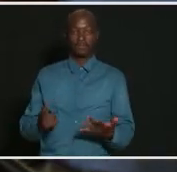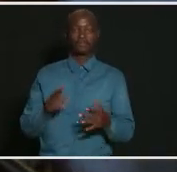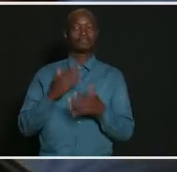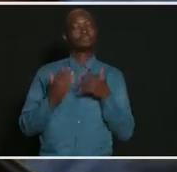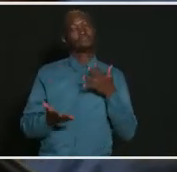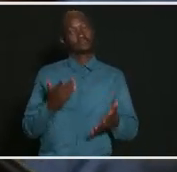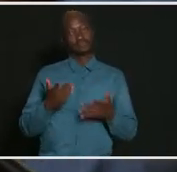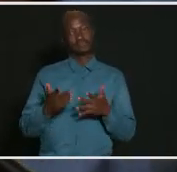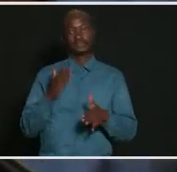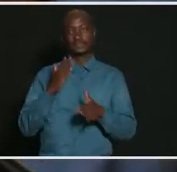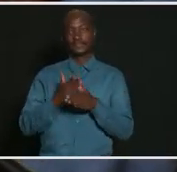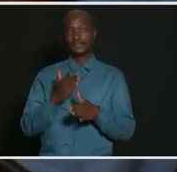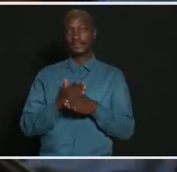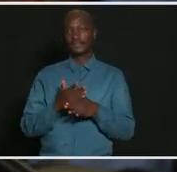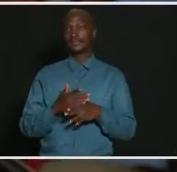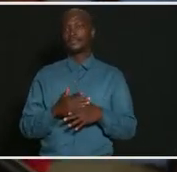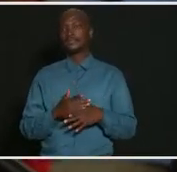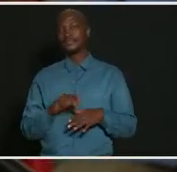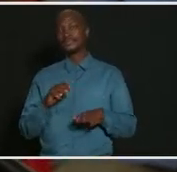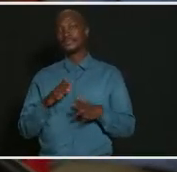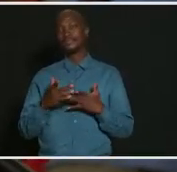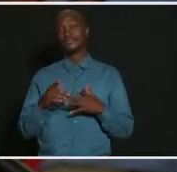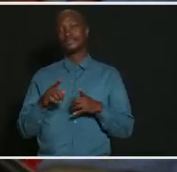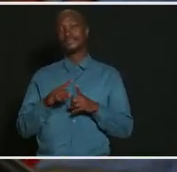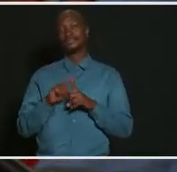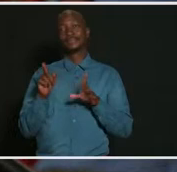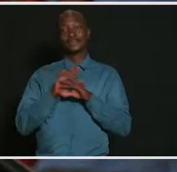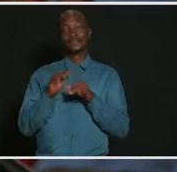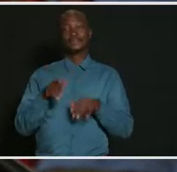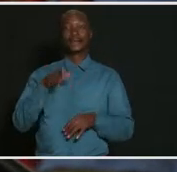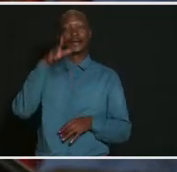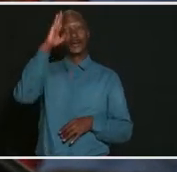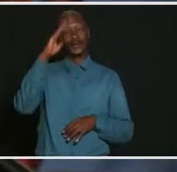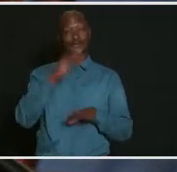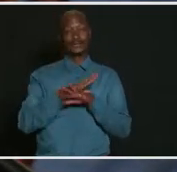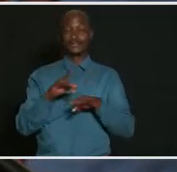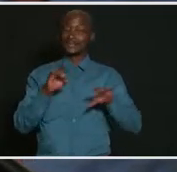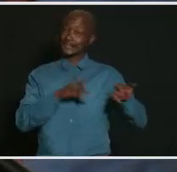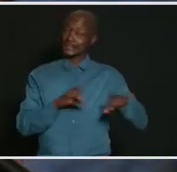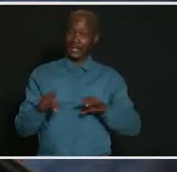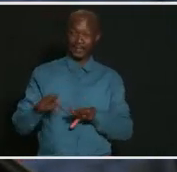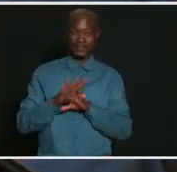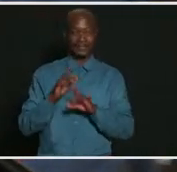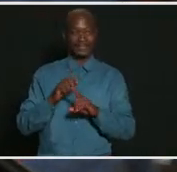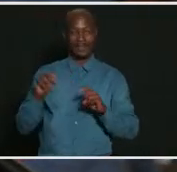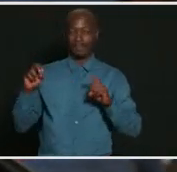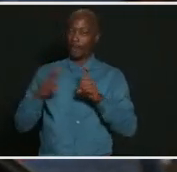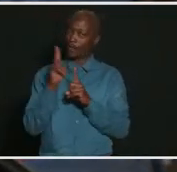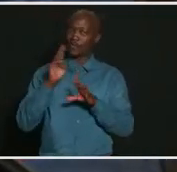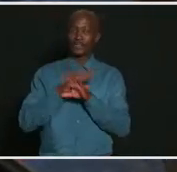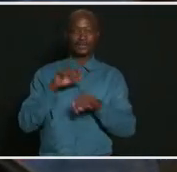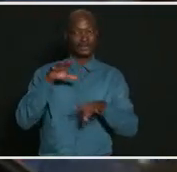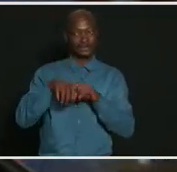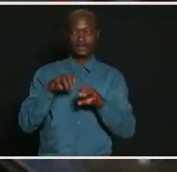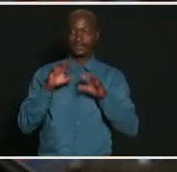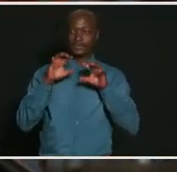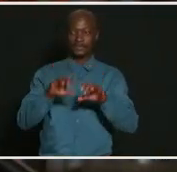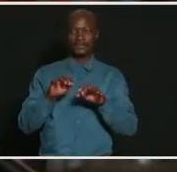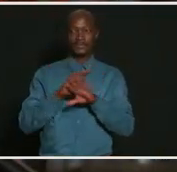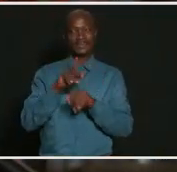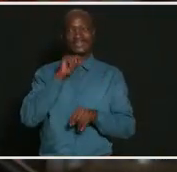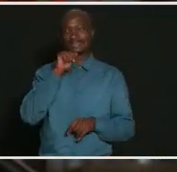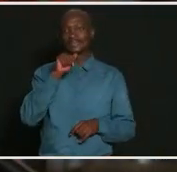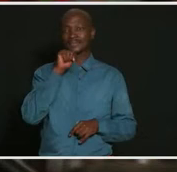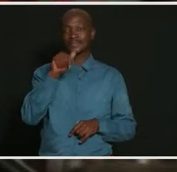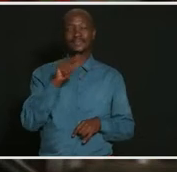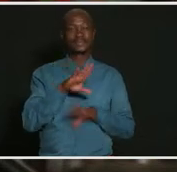a work of Satan but we also know that the kingdom of God suffers violence and the violent will take it by force and it doesn't